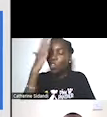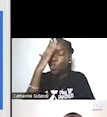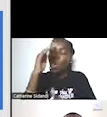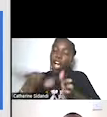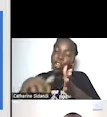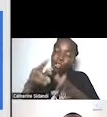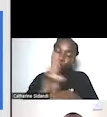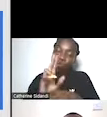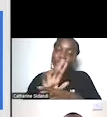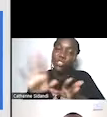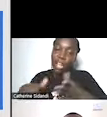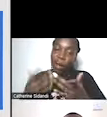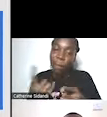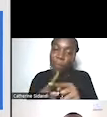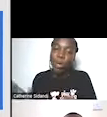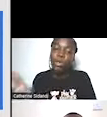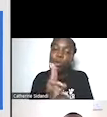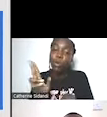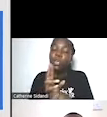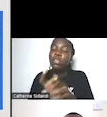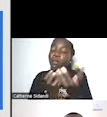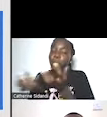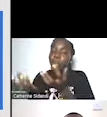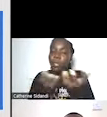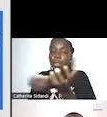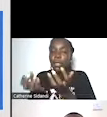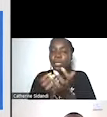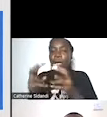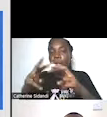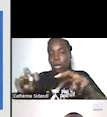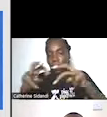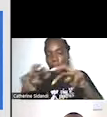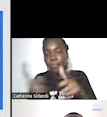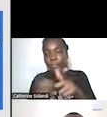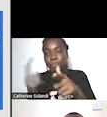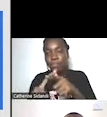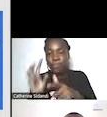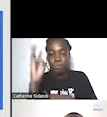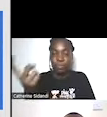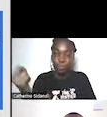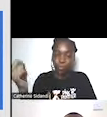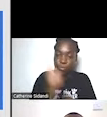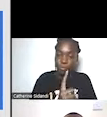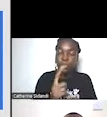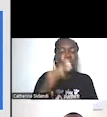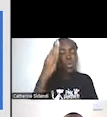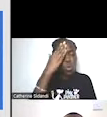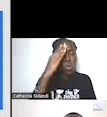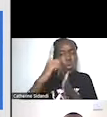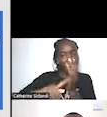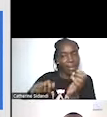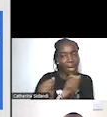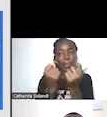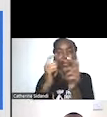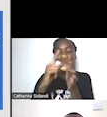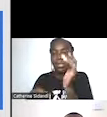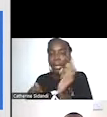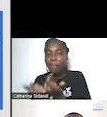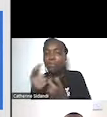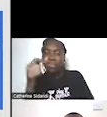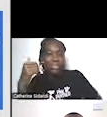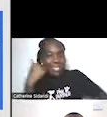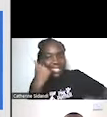business analytics, where they come in and get to know what is happening currently. Yeah, are you sick?